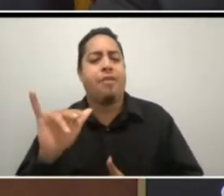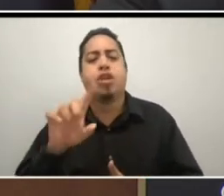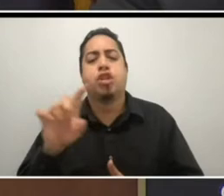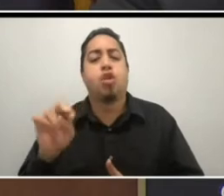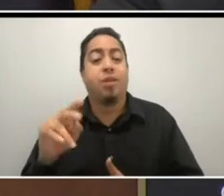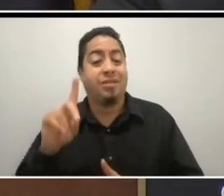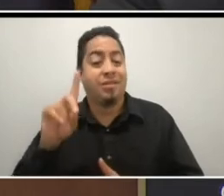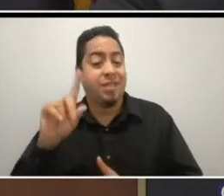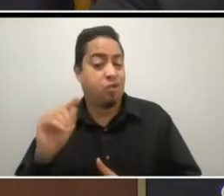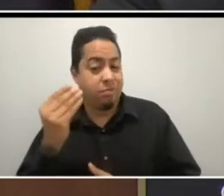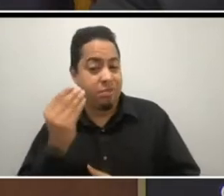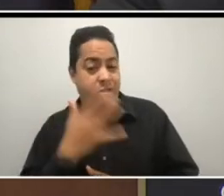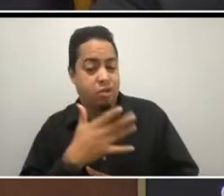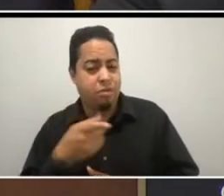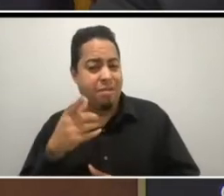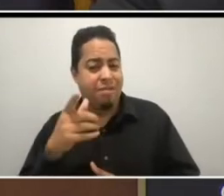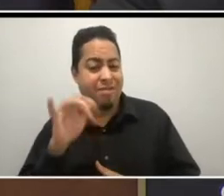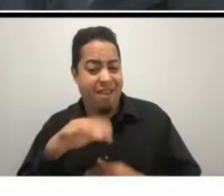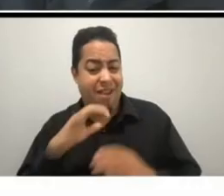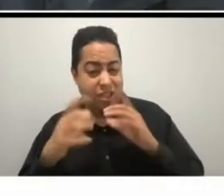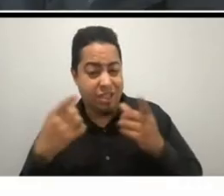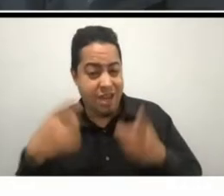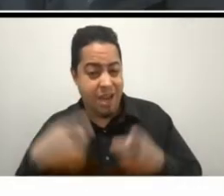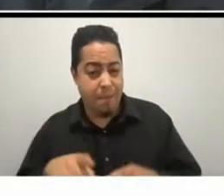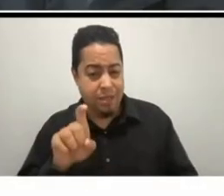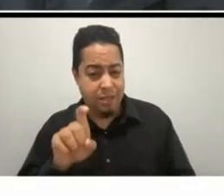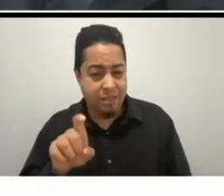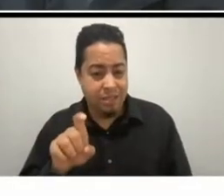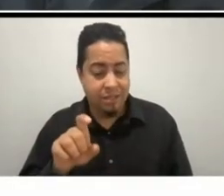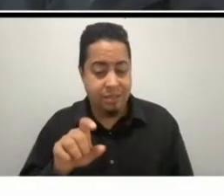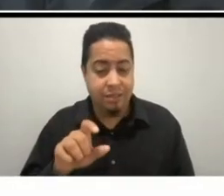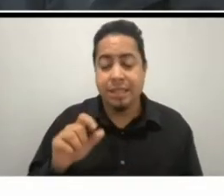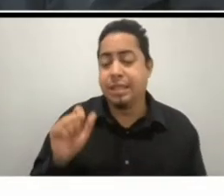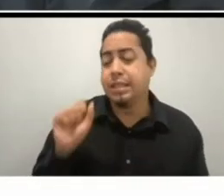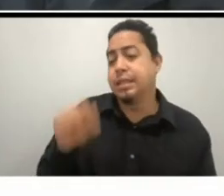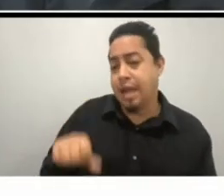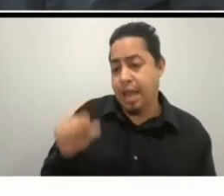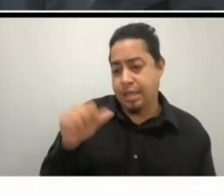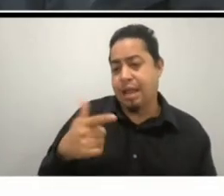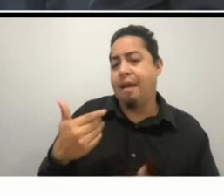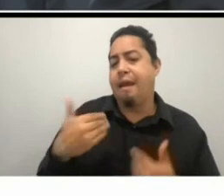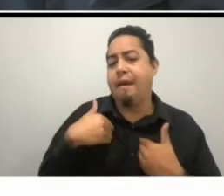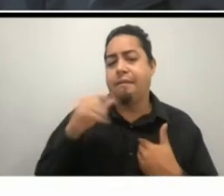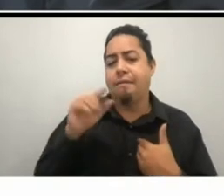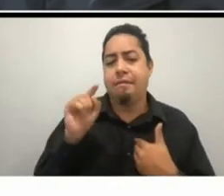Did you have such a conversation with the president? I did have a conversation with the president.